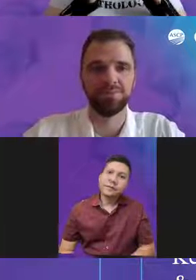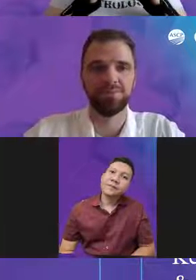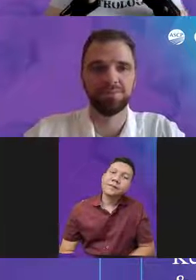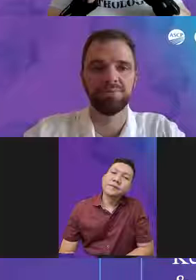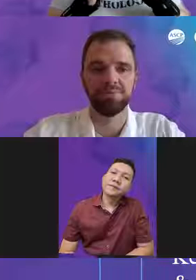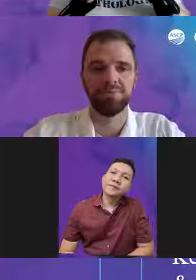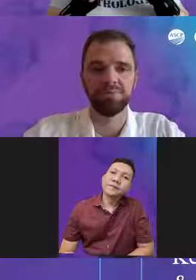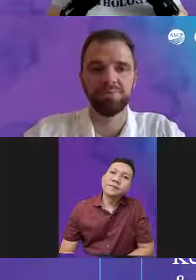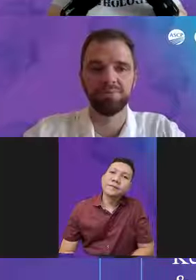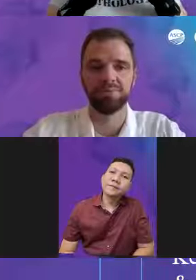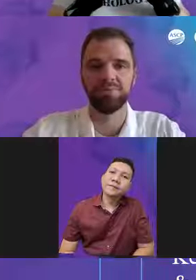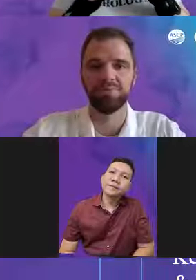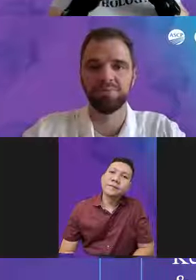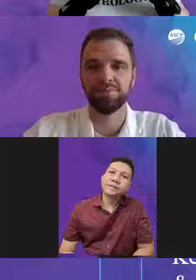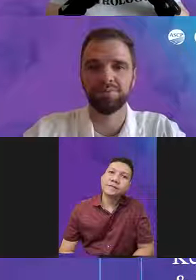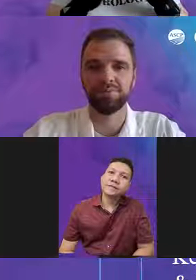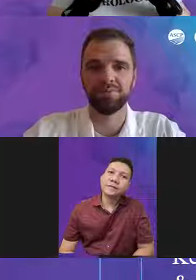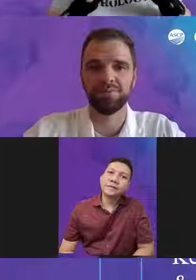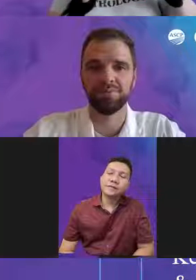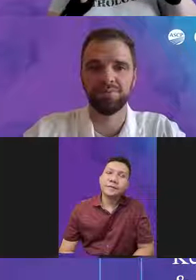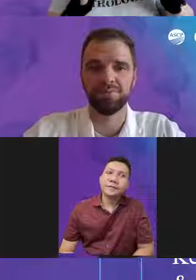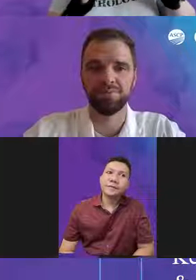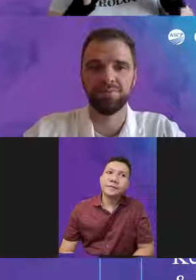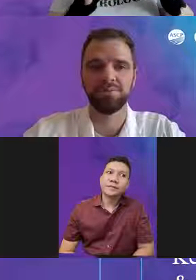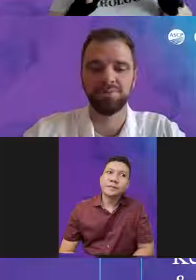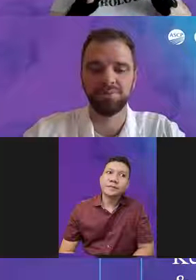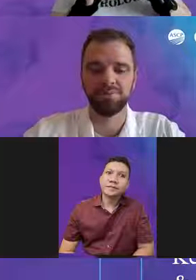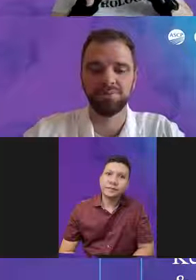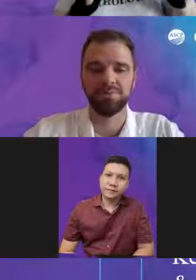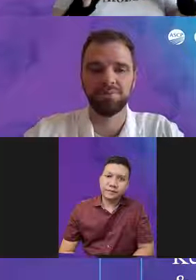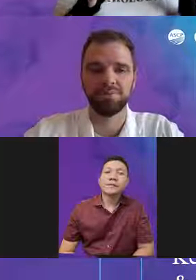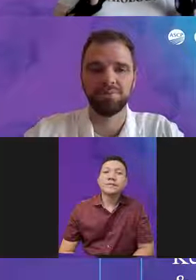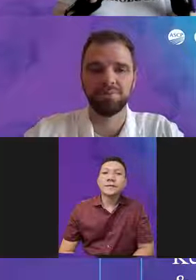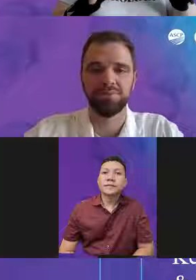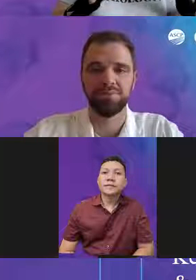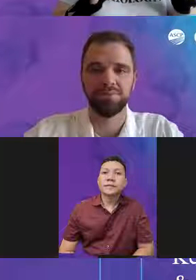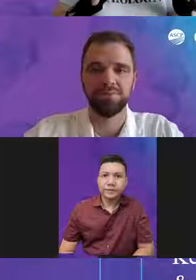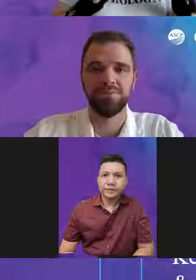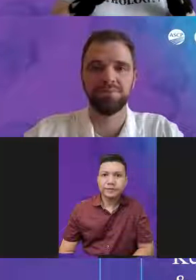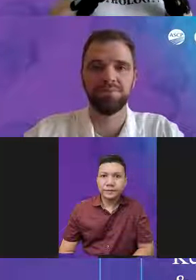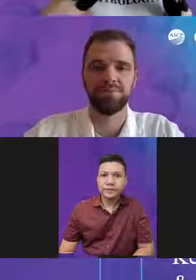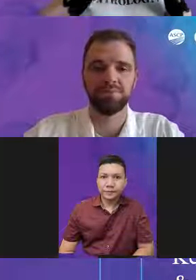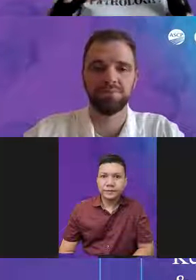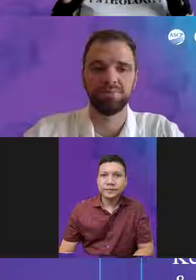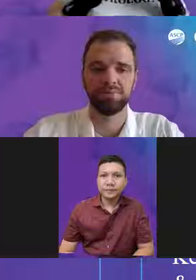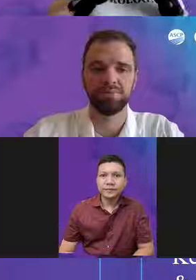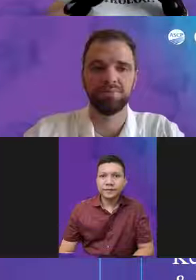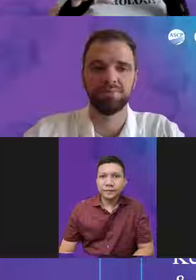And their cytoplasm and the nucleus comes over to the one side